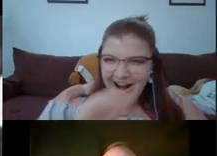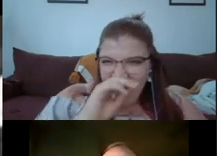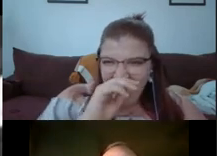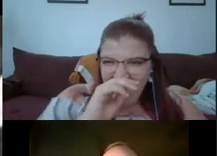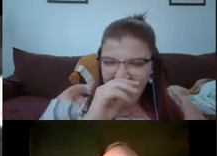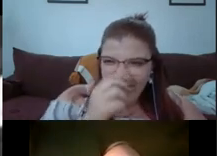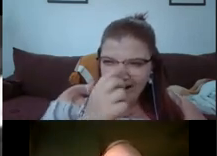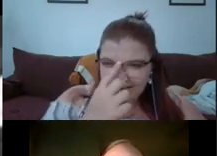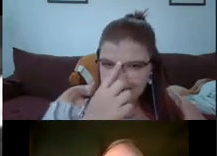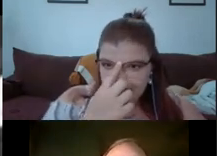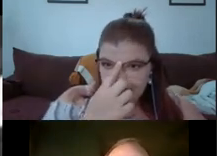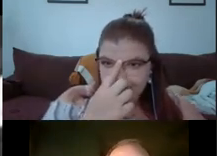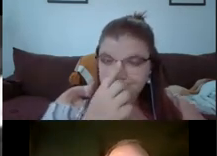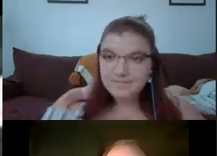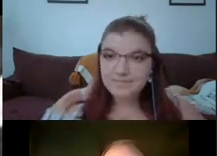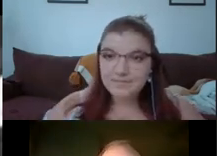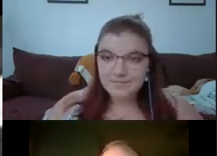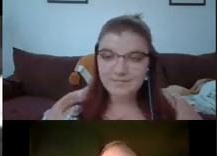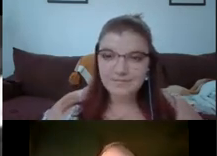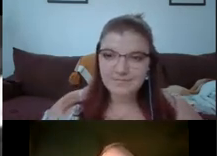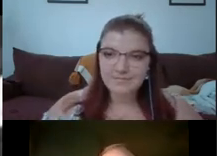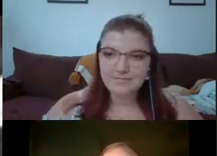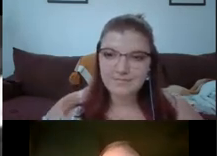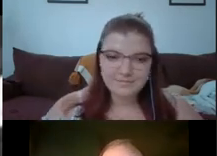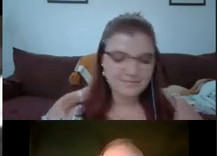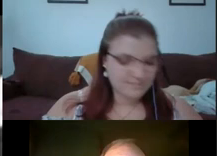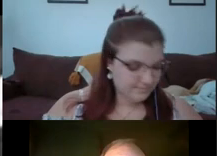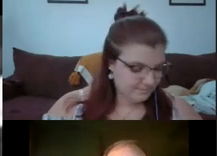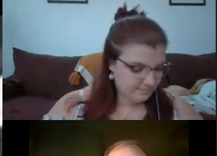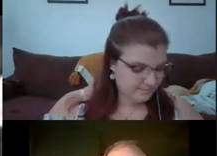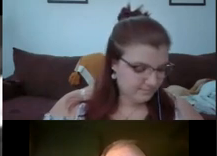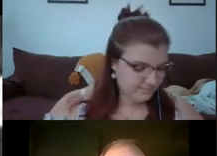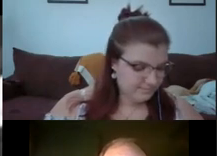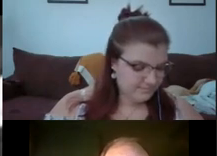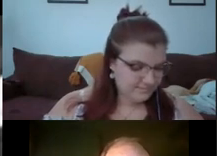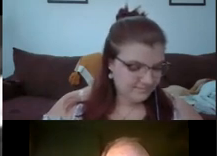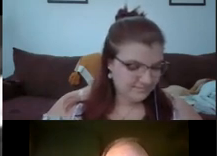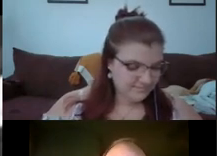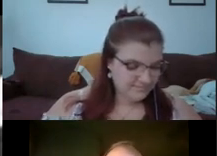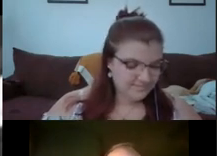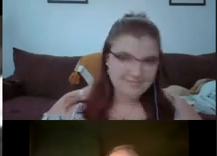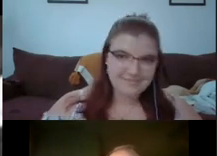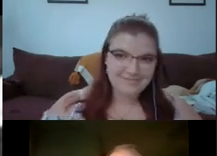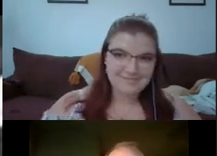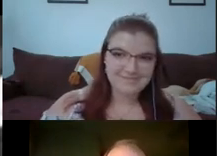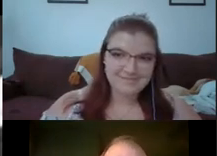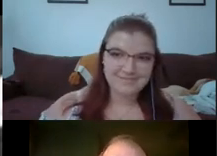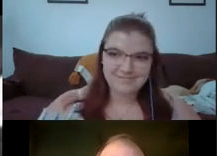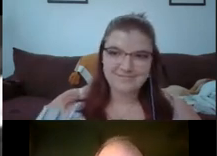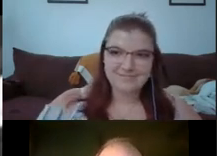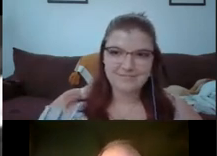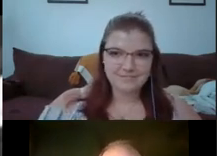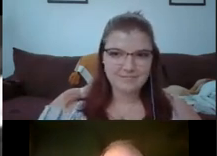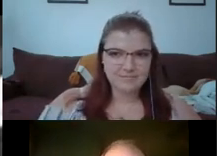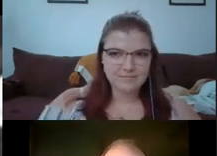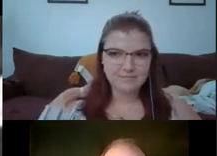the International Philosophical Year, which had a number of internationally known philosophers here. And for you